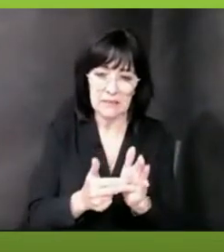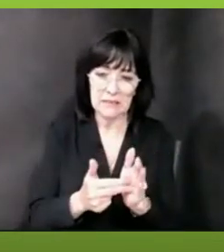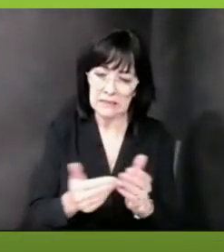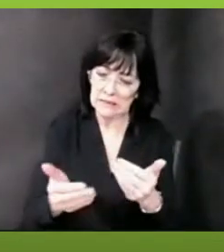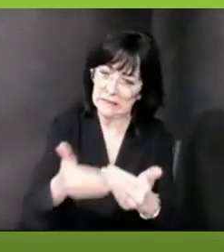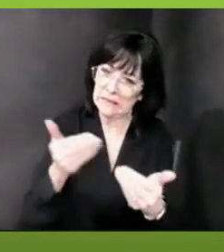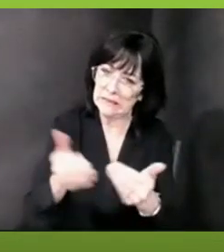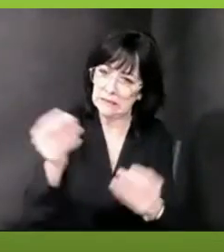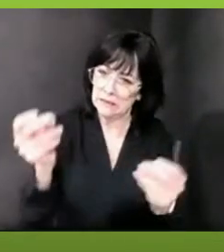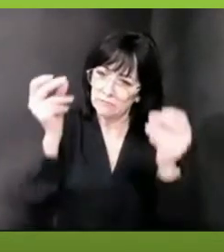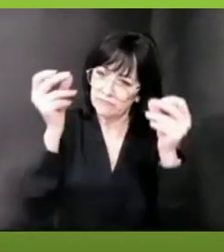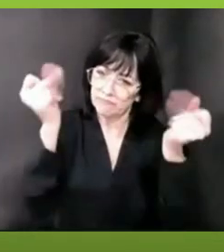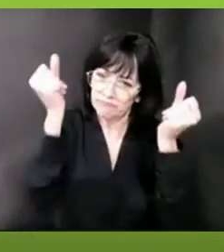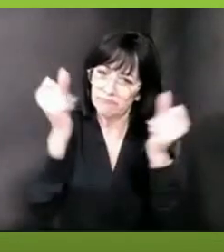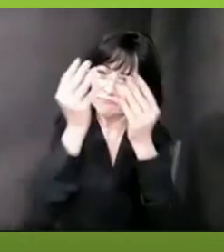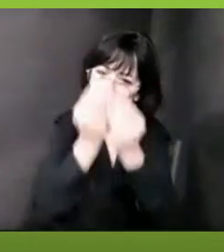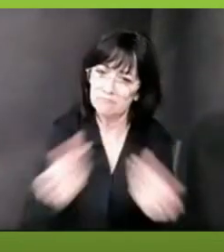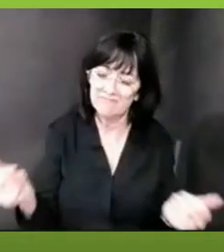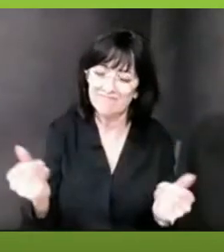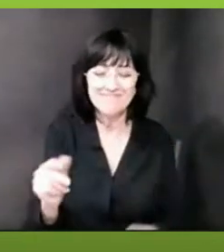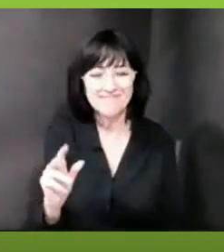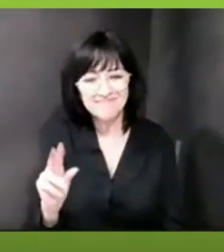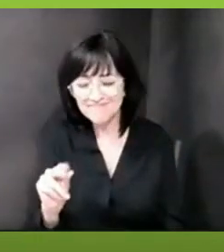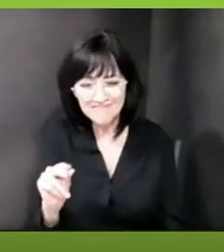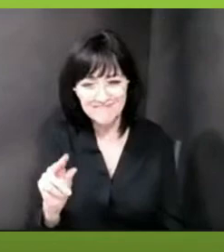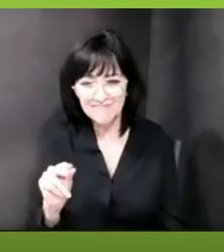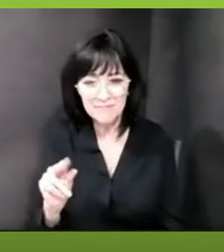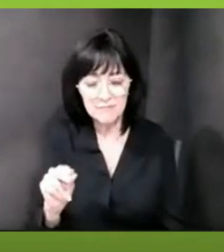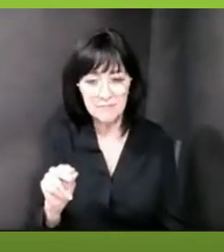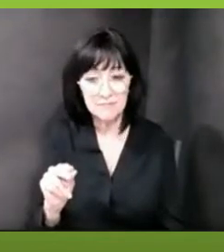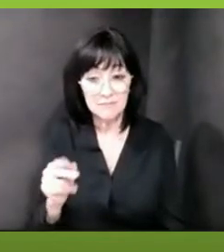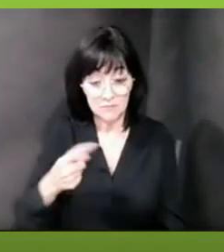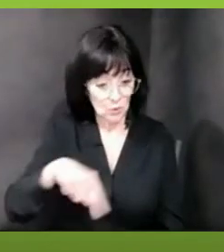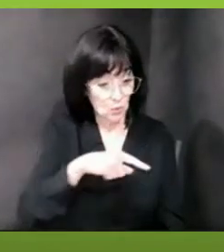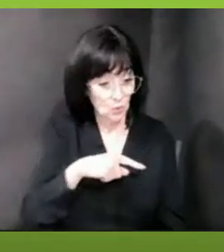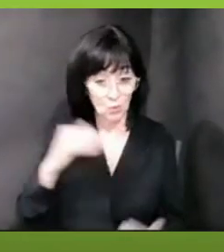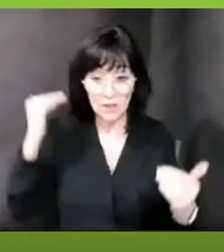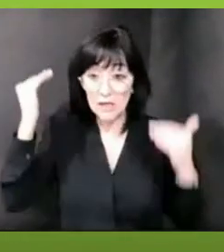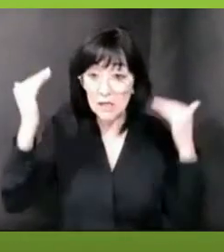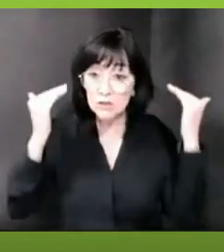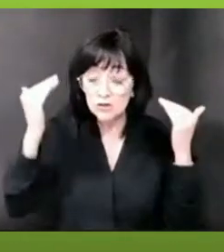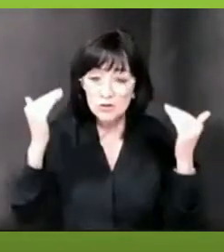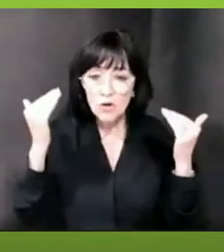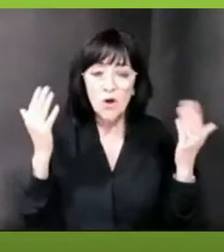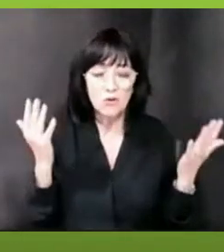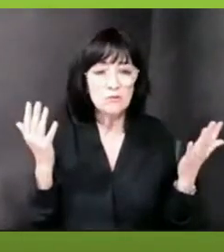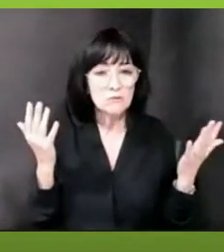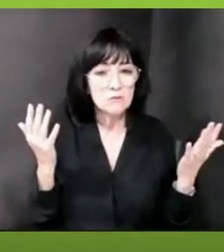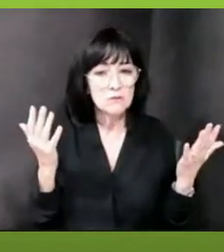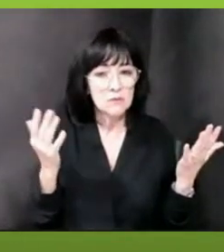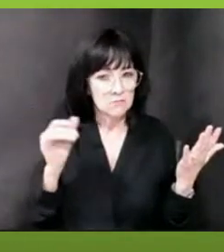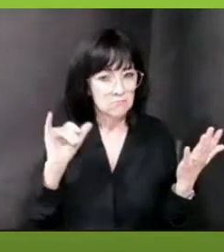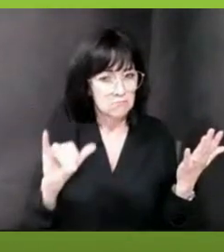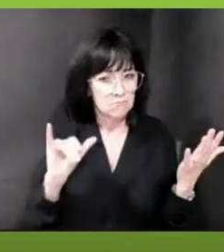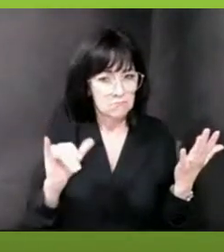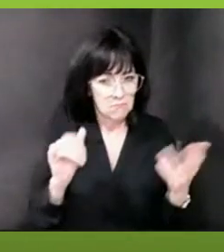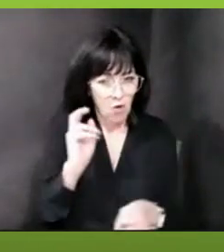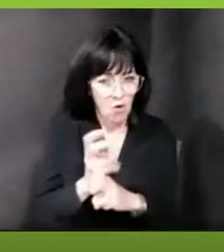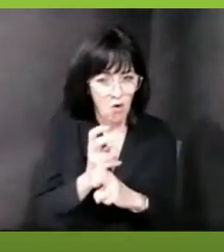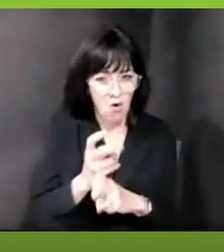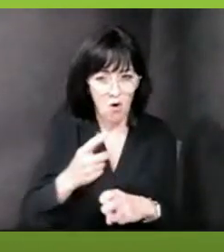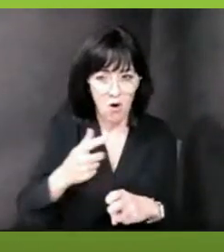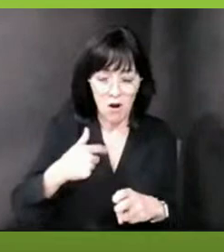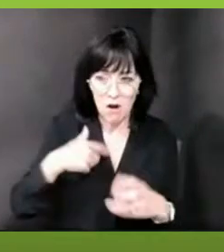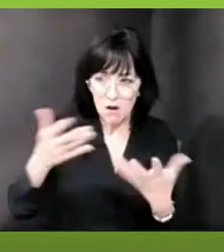of it is uncertainty. As adults, we don't cope well with uncertainty. Uncertainty is really hard to deal with.